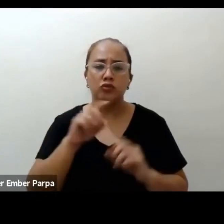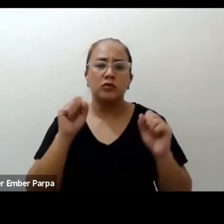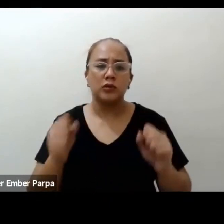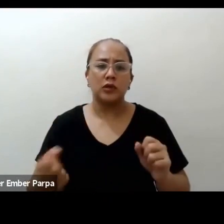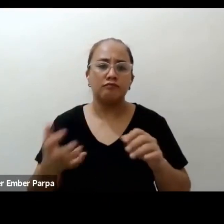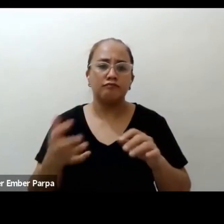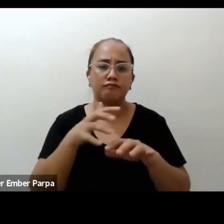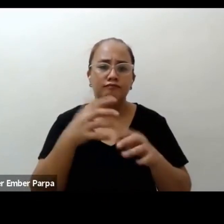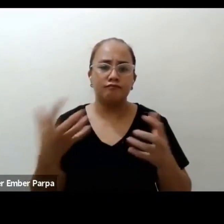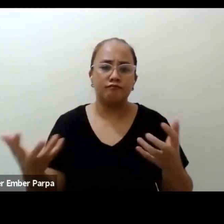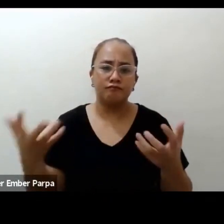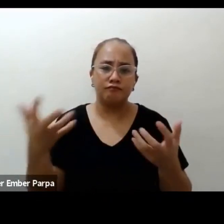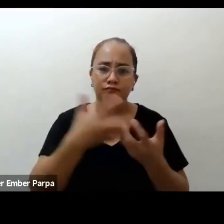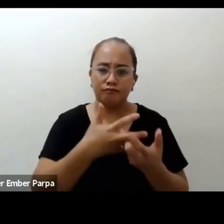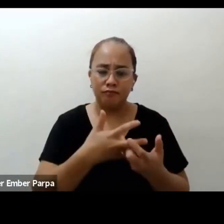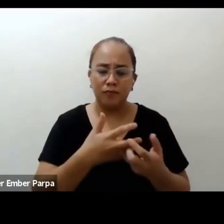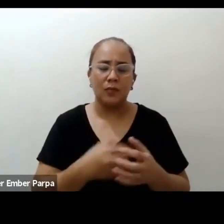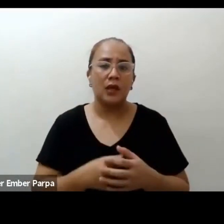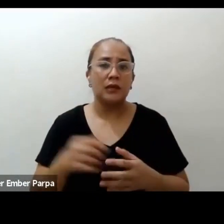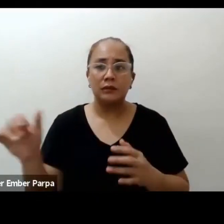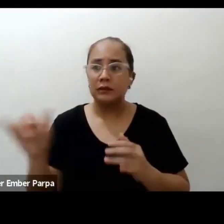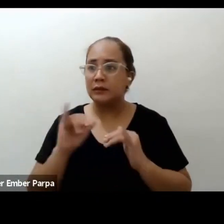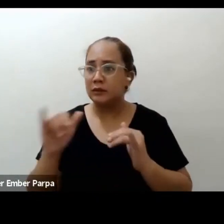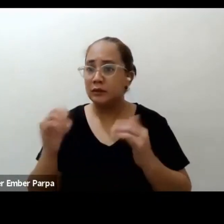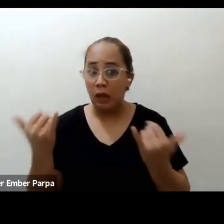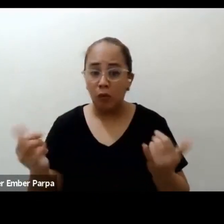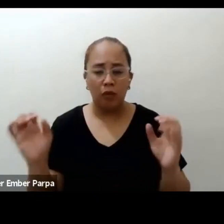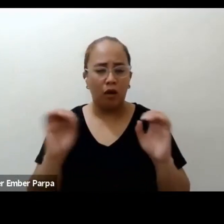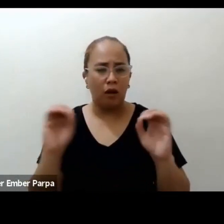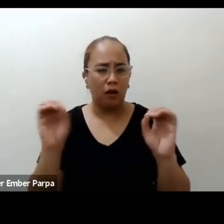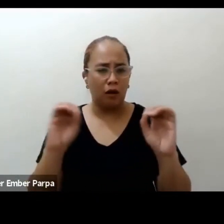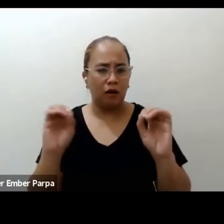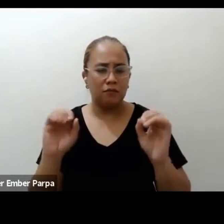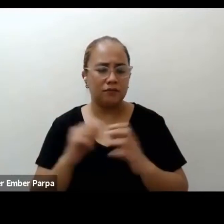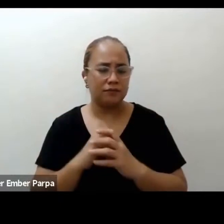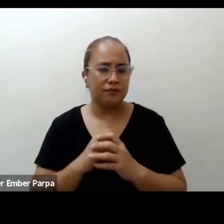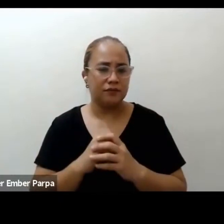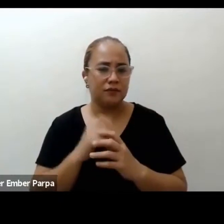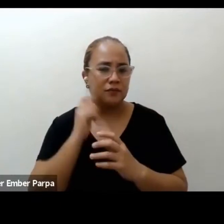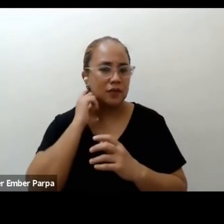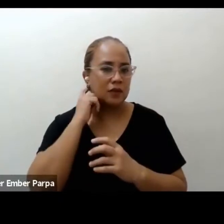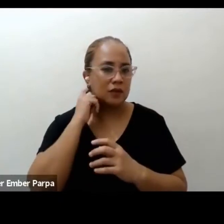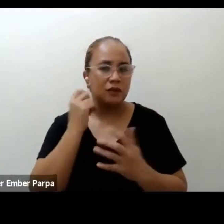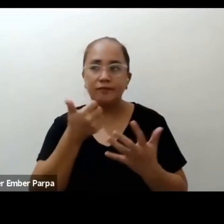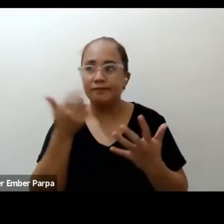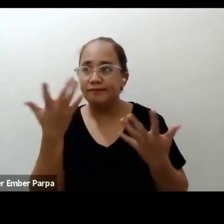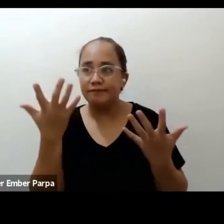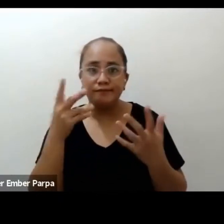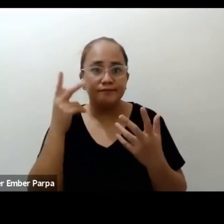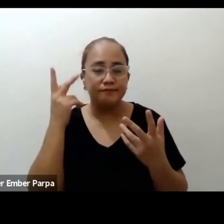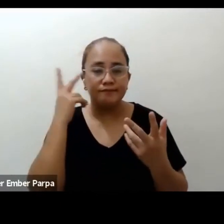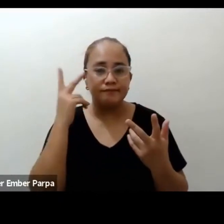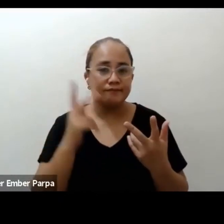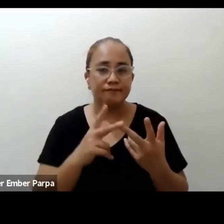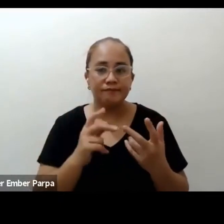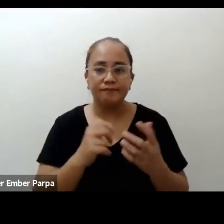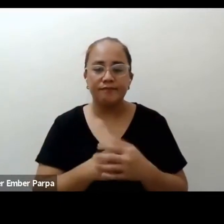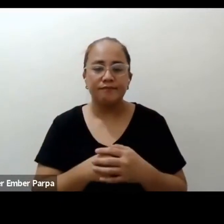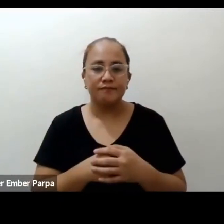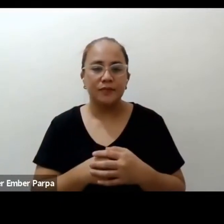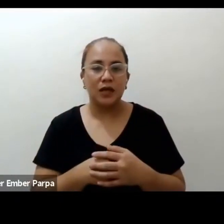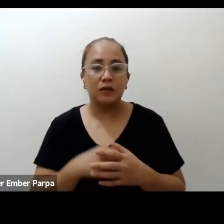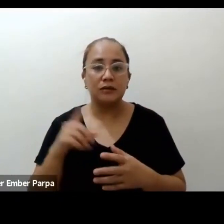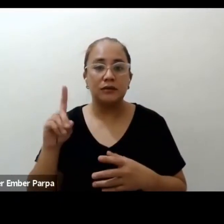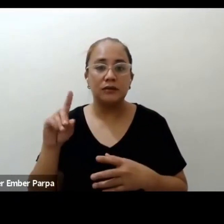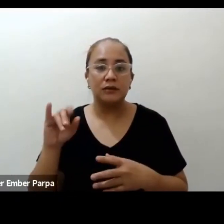integrated. As it is now, they're not. They're even cross purposes eh. In competition yung district hospital dun